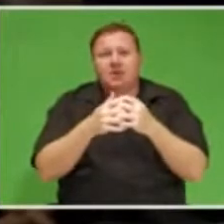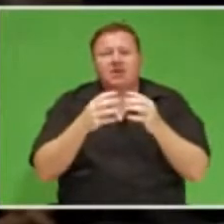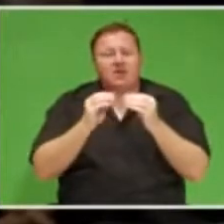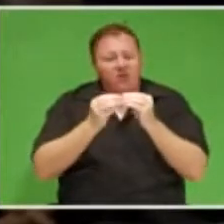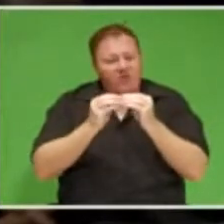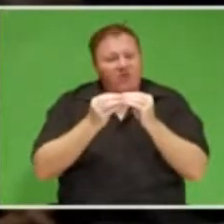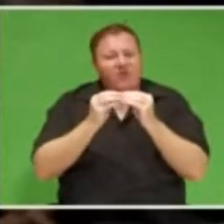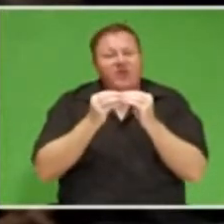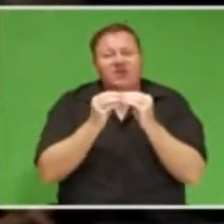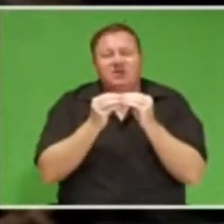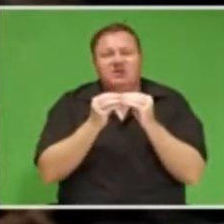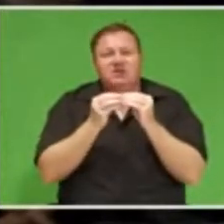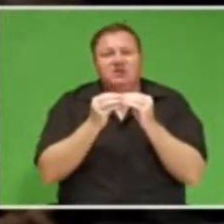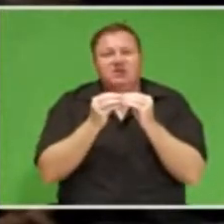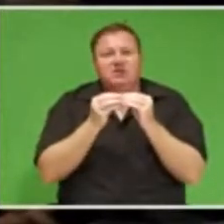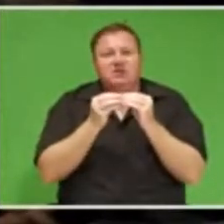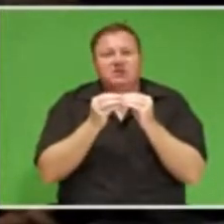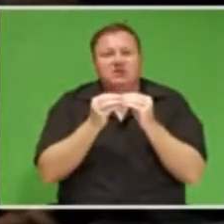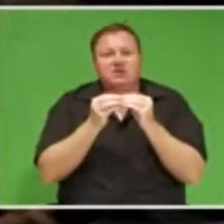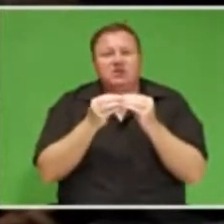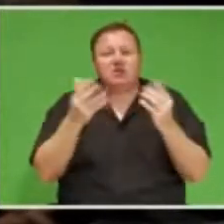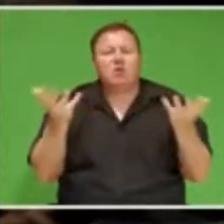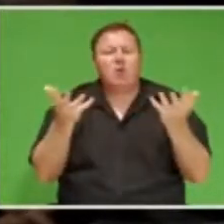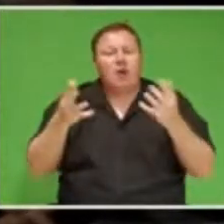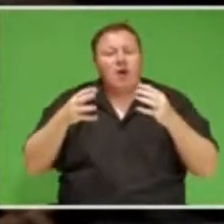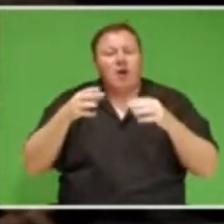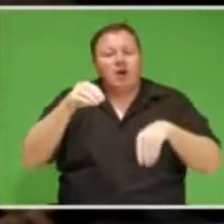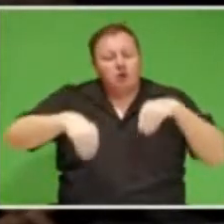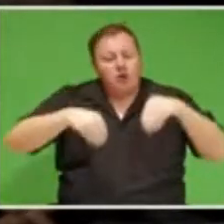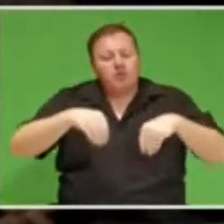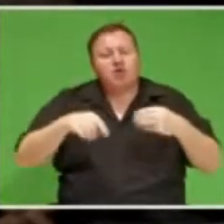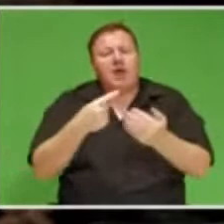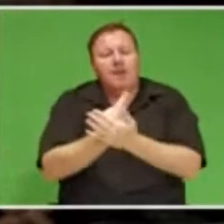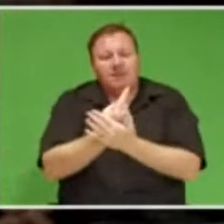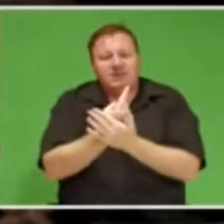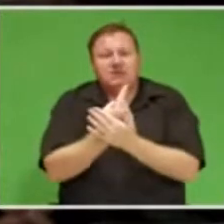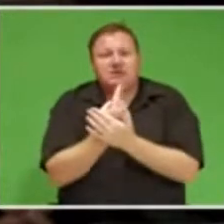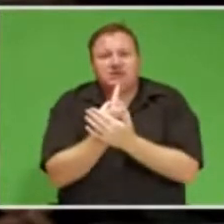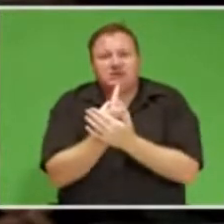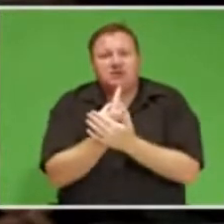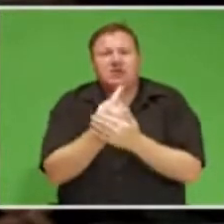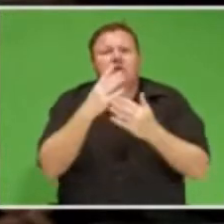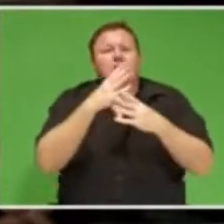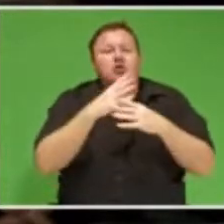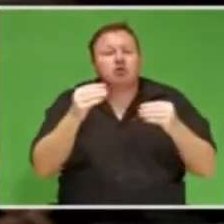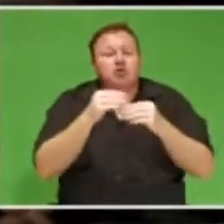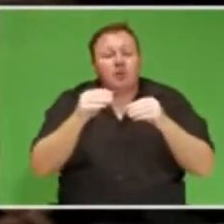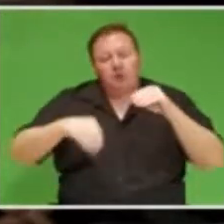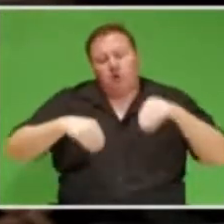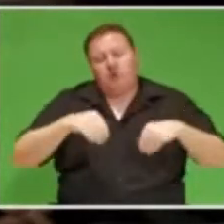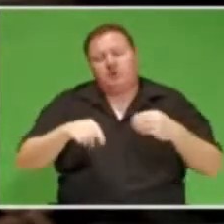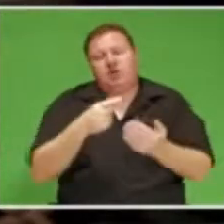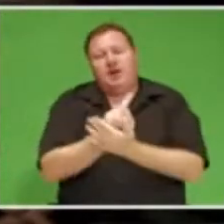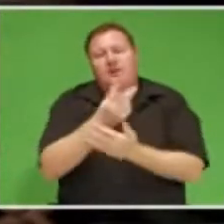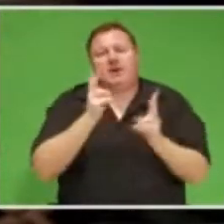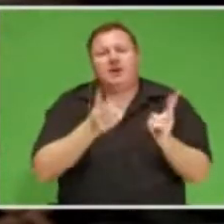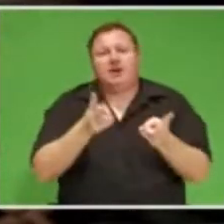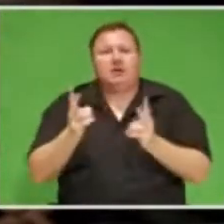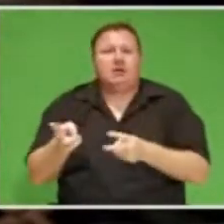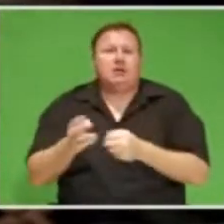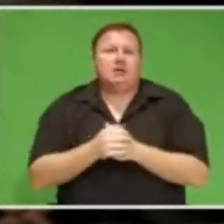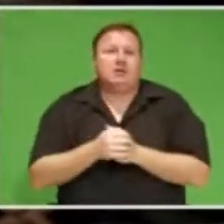for money, and transparency in our procurement system. Our reinvigorated